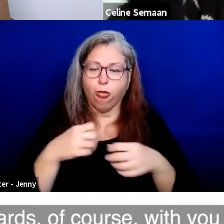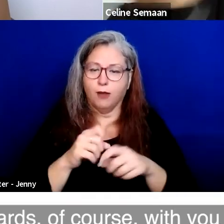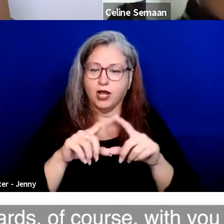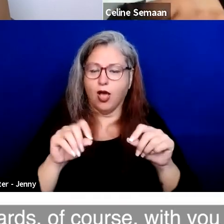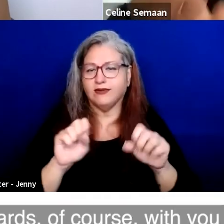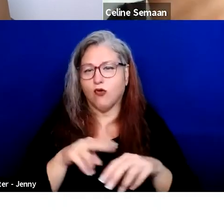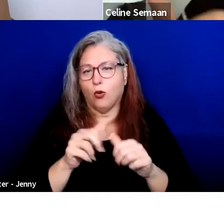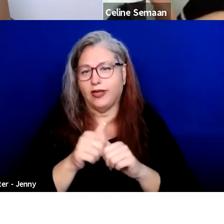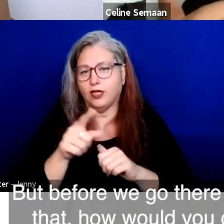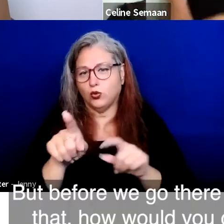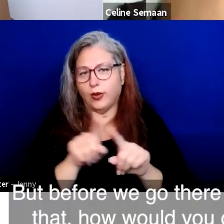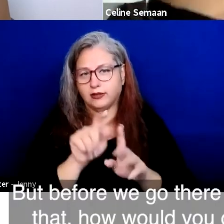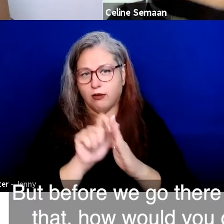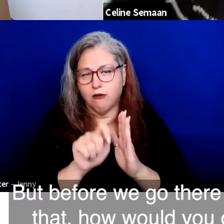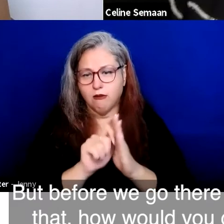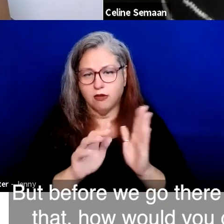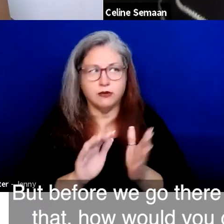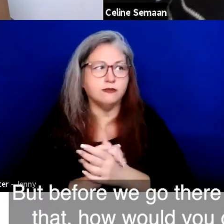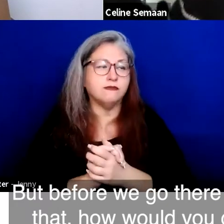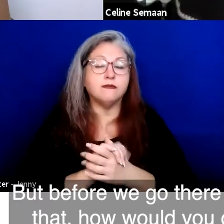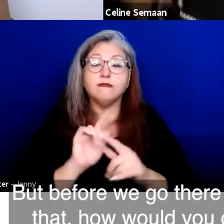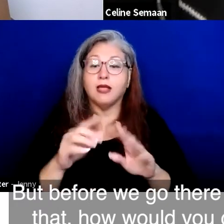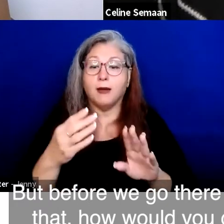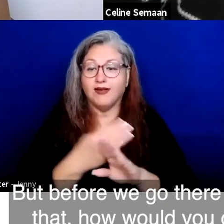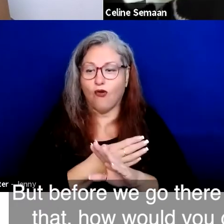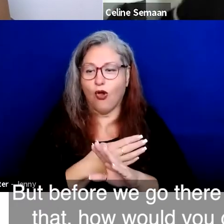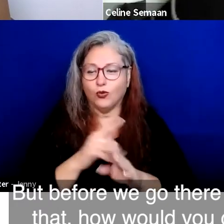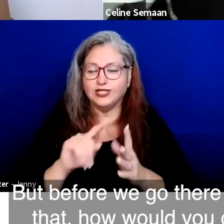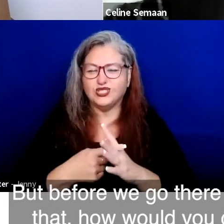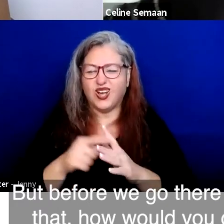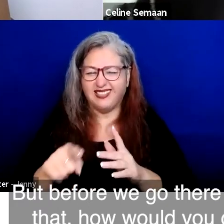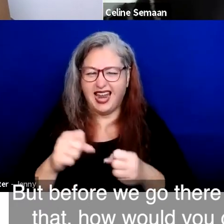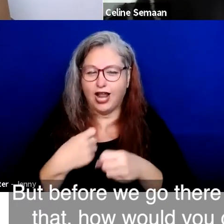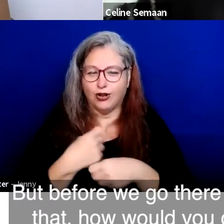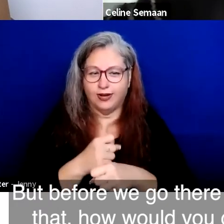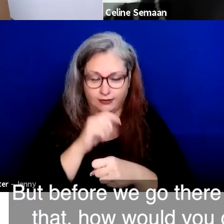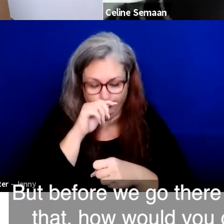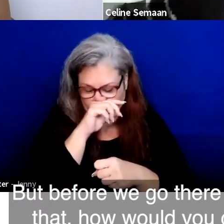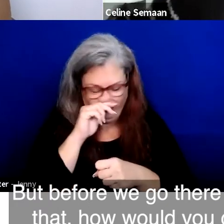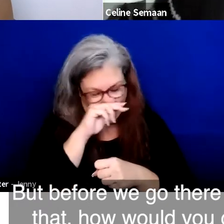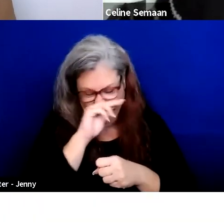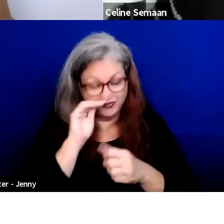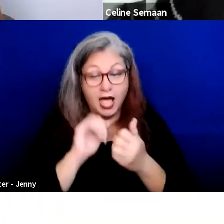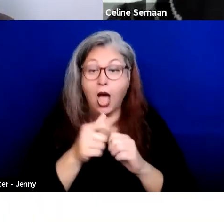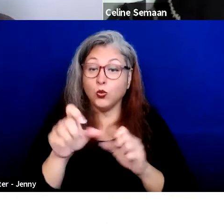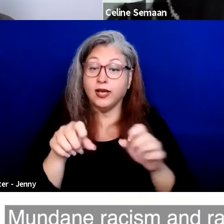with you as the author. But before we go there and create that, how would you define